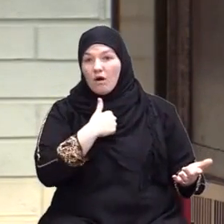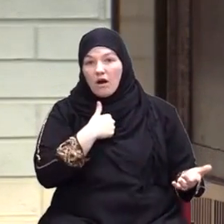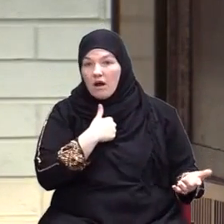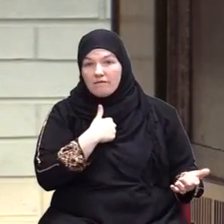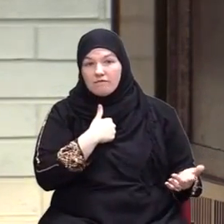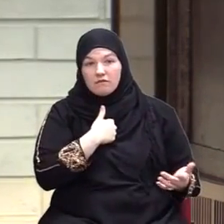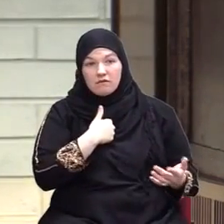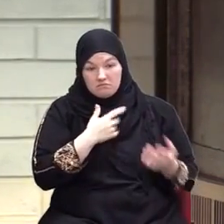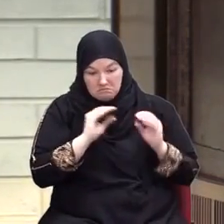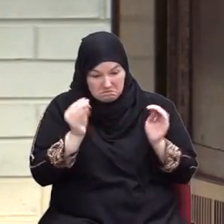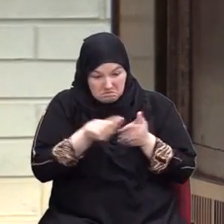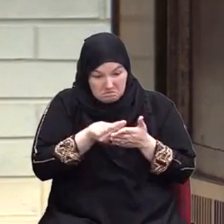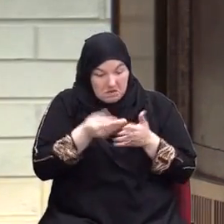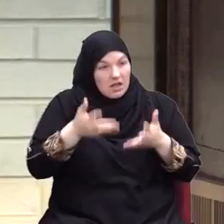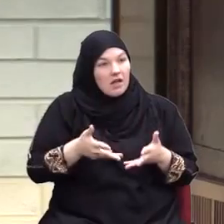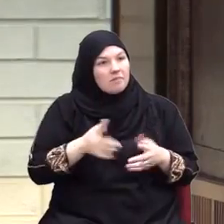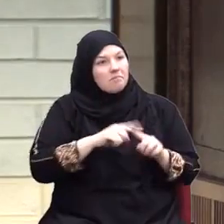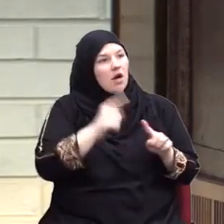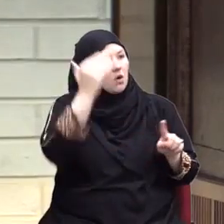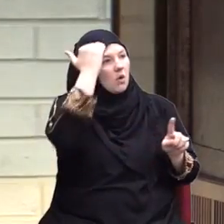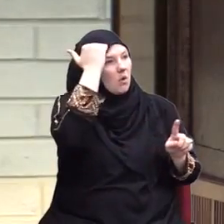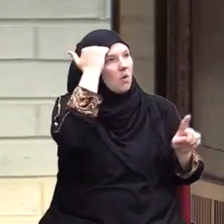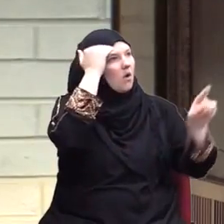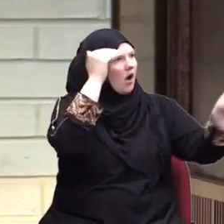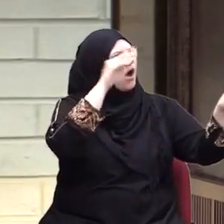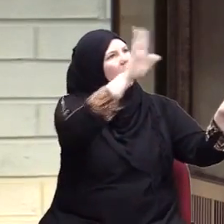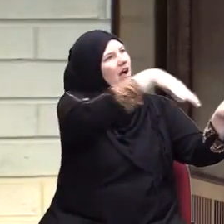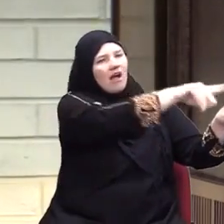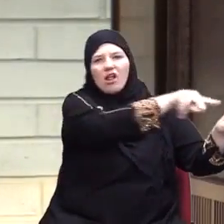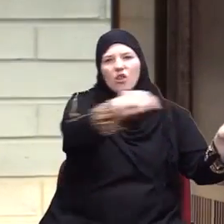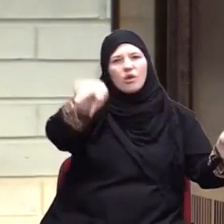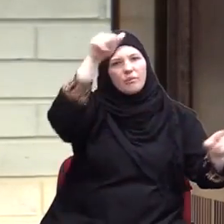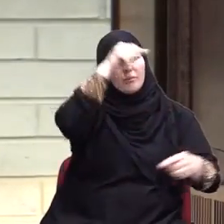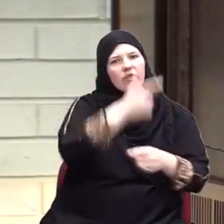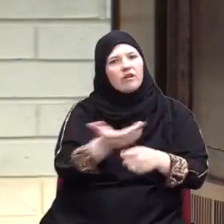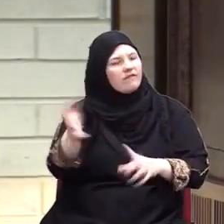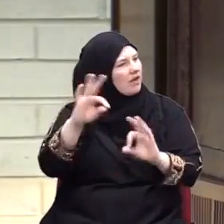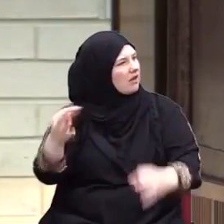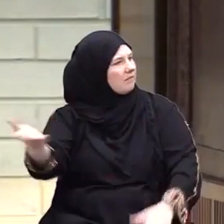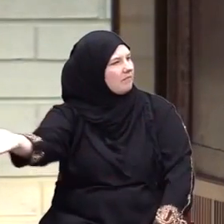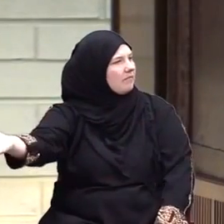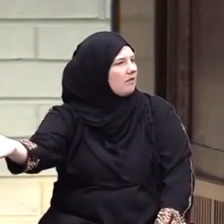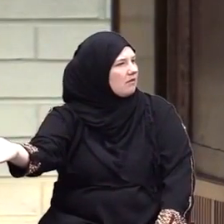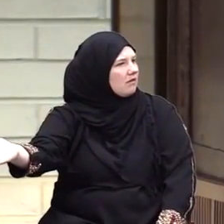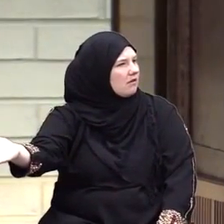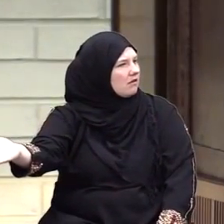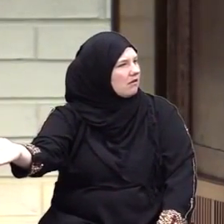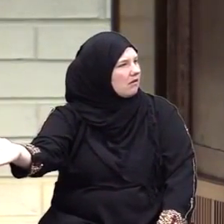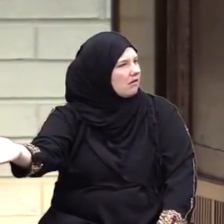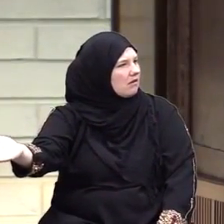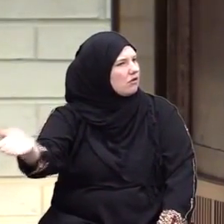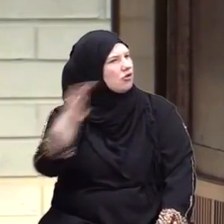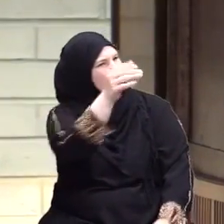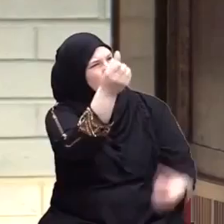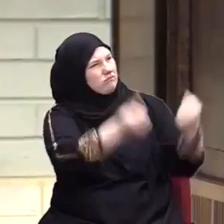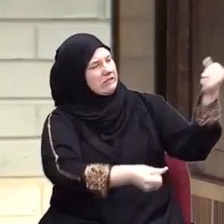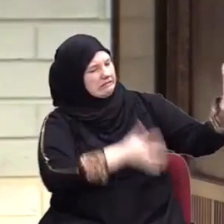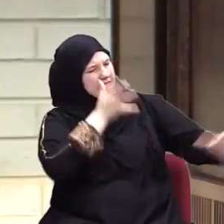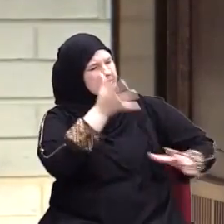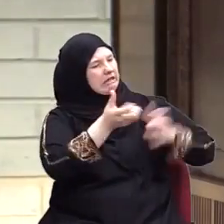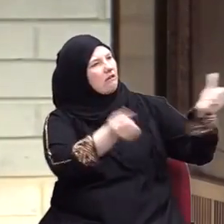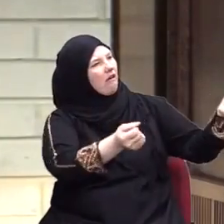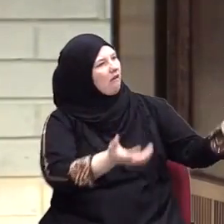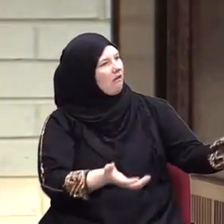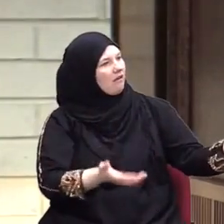why don't you just seek out someone who has resources and tell him, look at this brother. You're driving 10